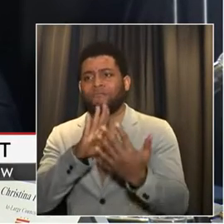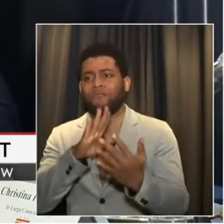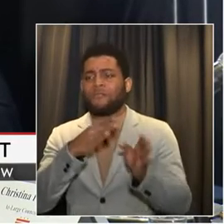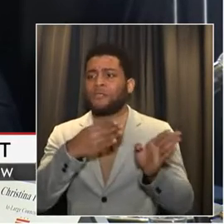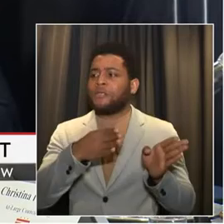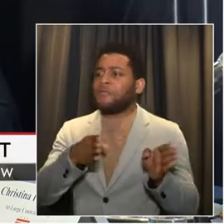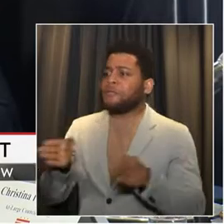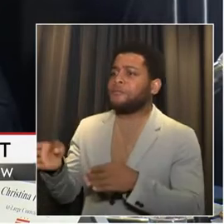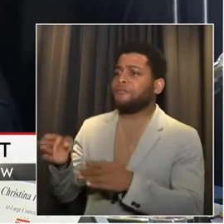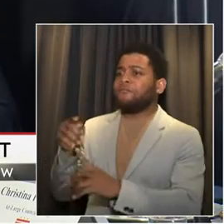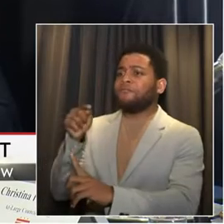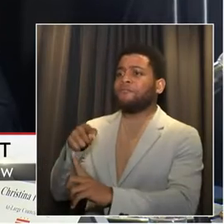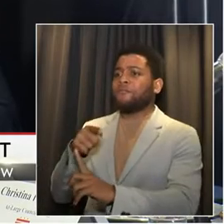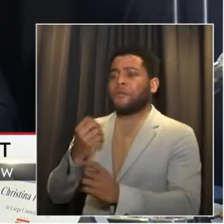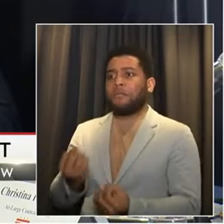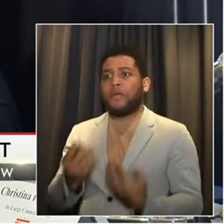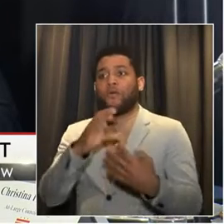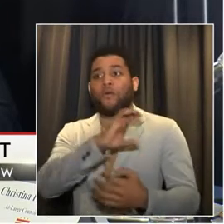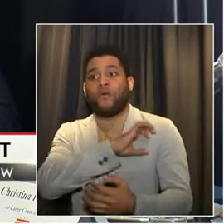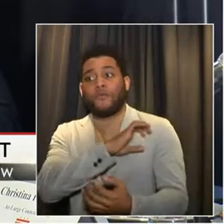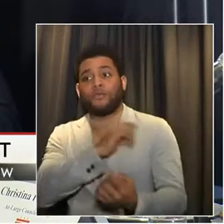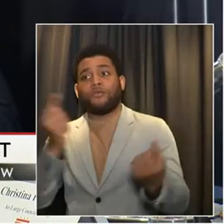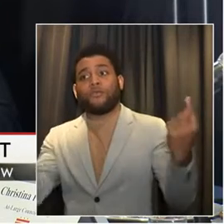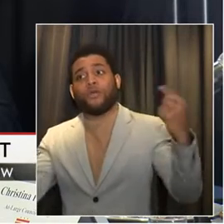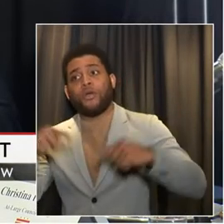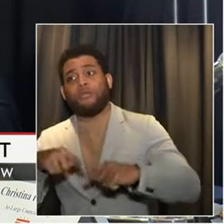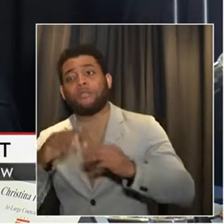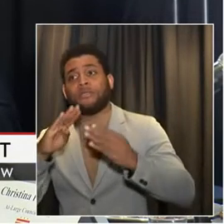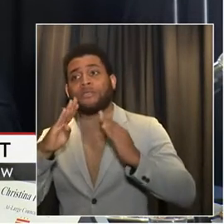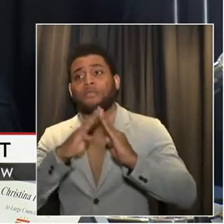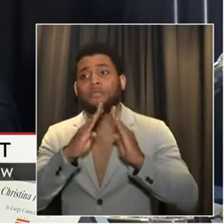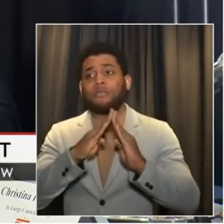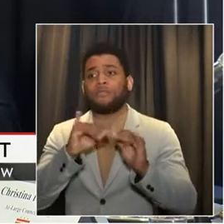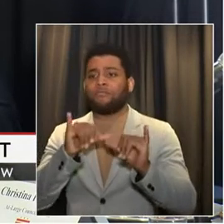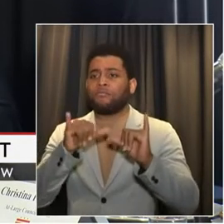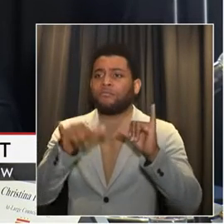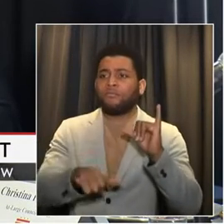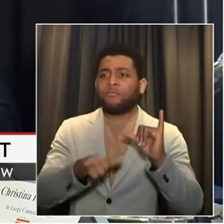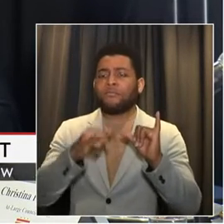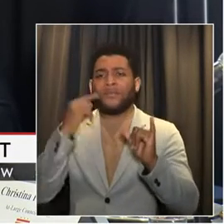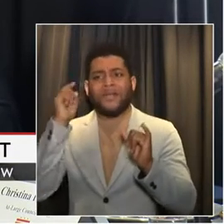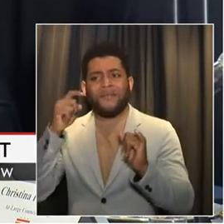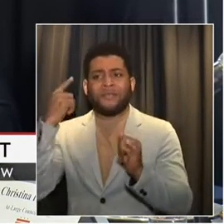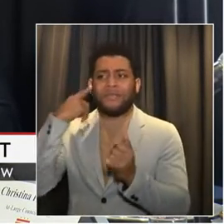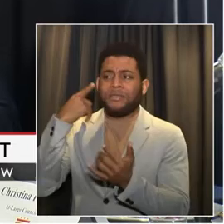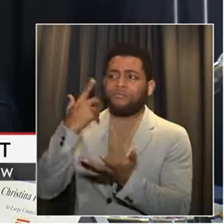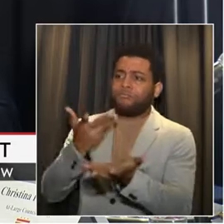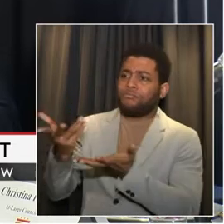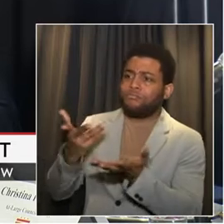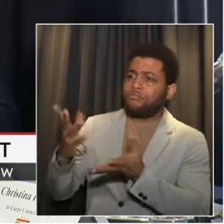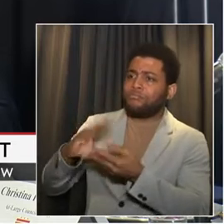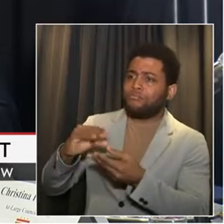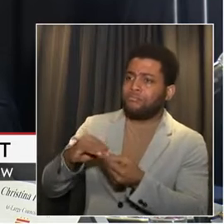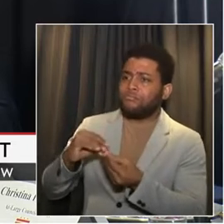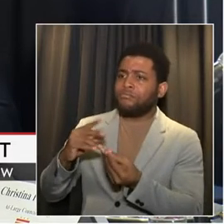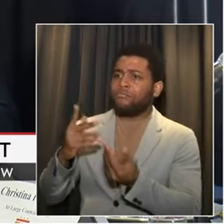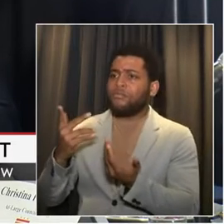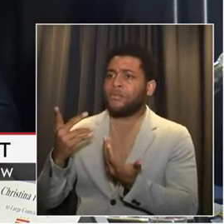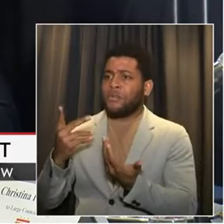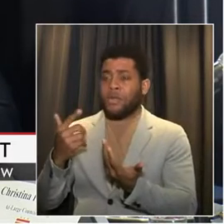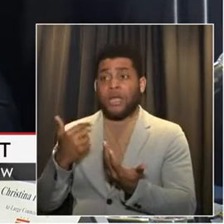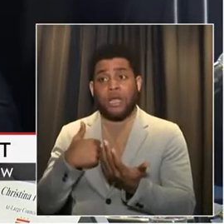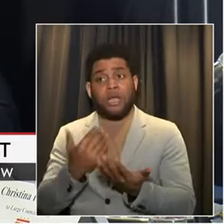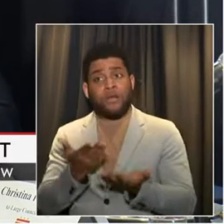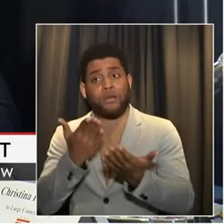and staying, we have to look at what officers are saying. The last thing I would just ask, because Do you want to raise something about